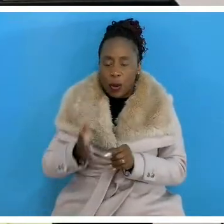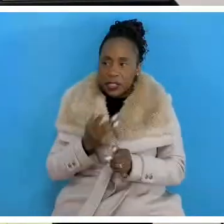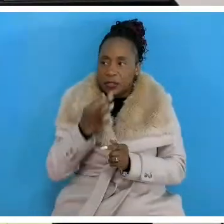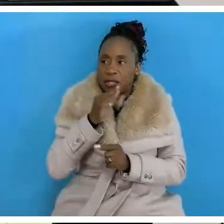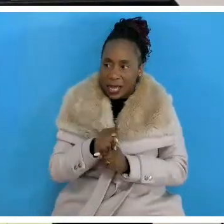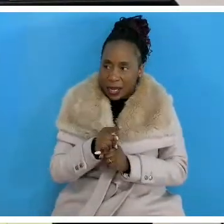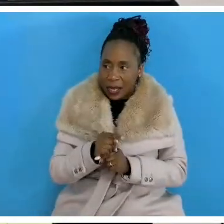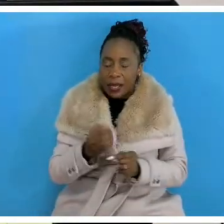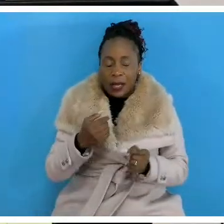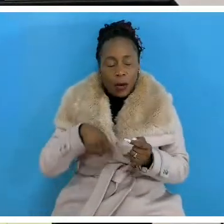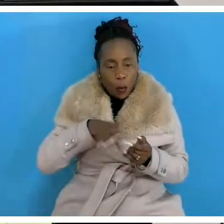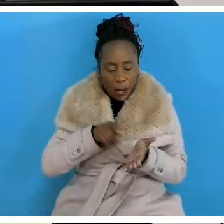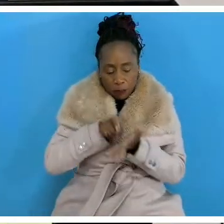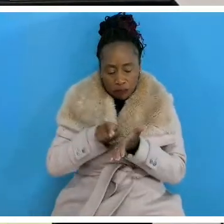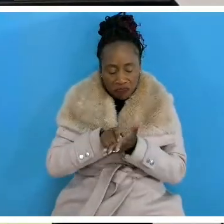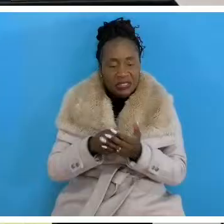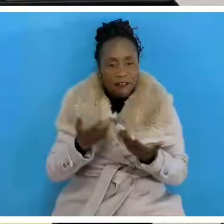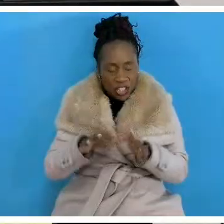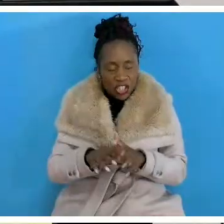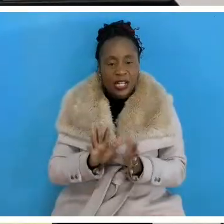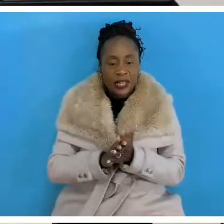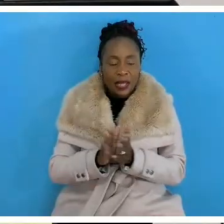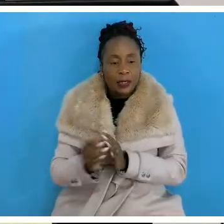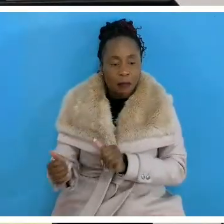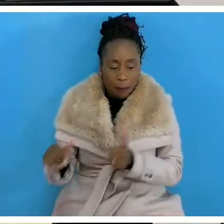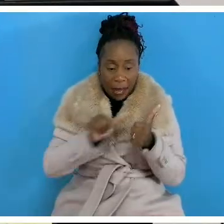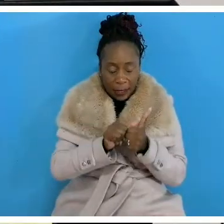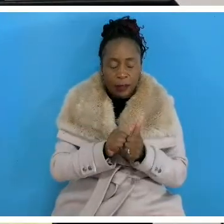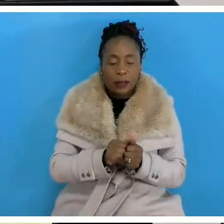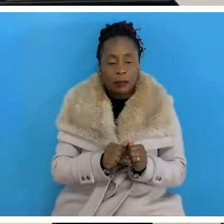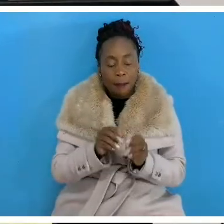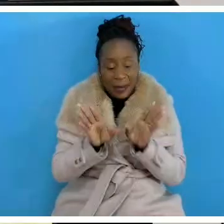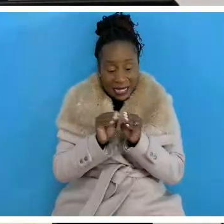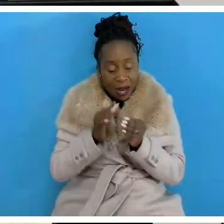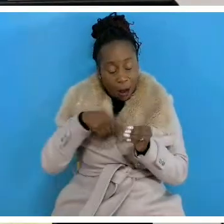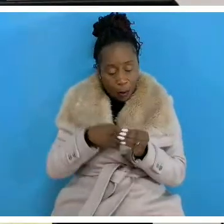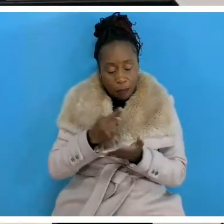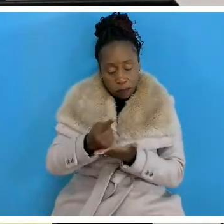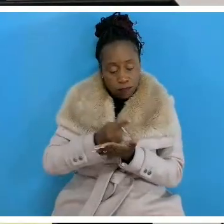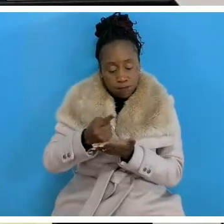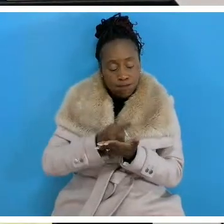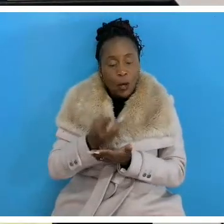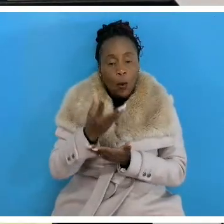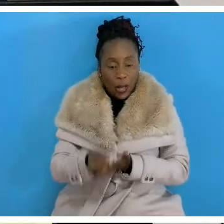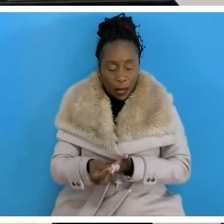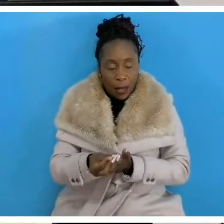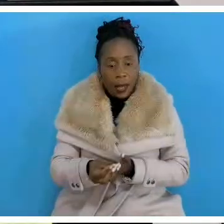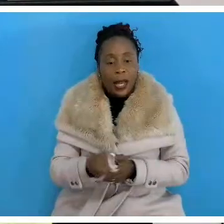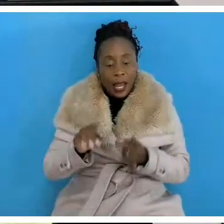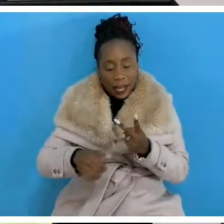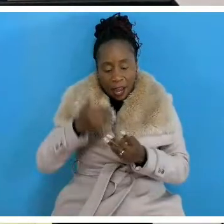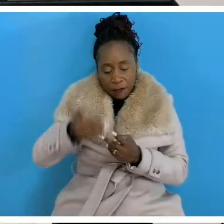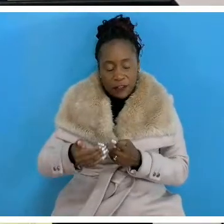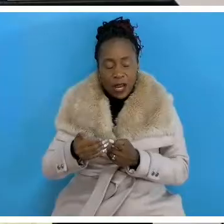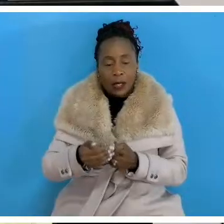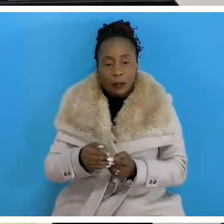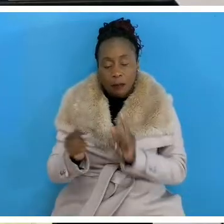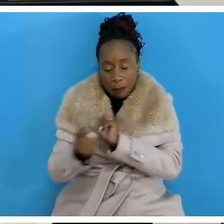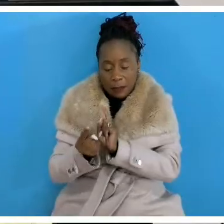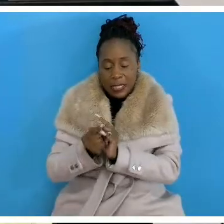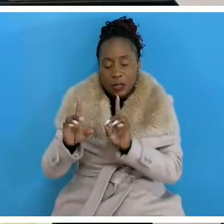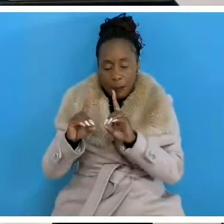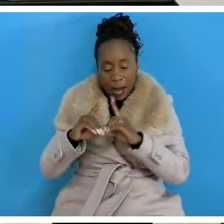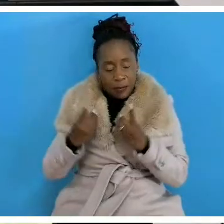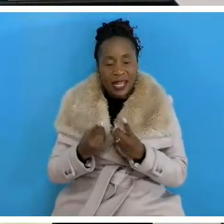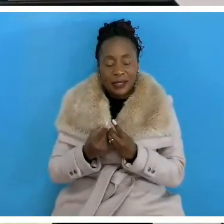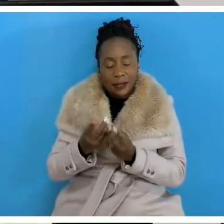take it back into our committee meetings. We will deal with it there, and we will engage with the department to see how we